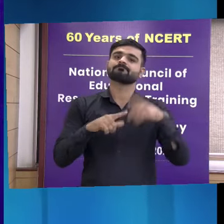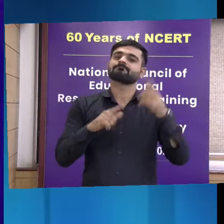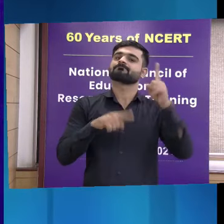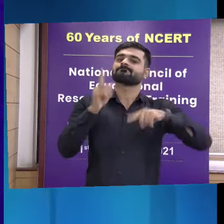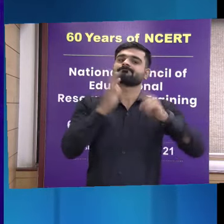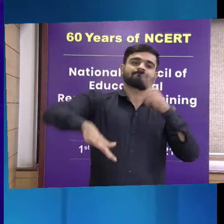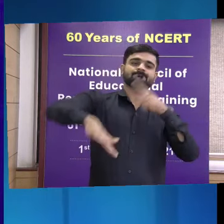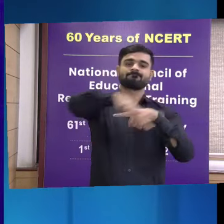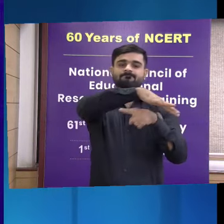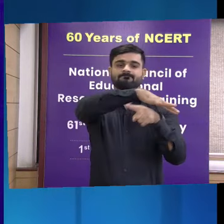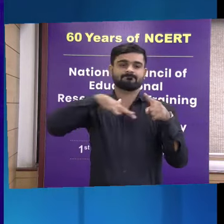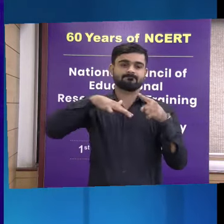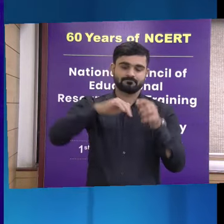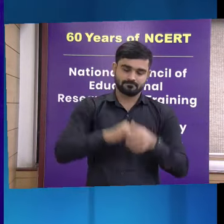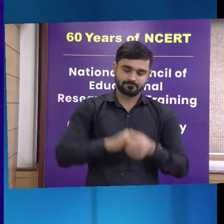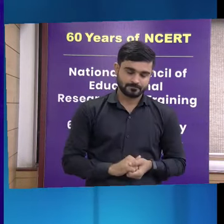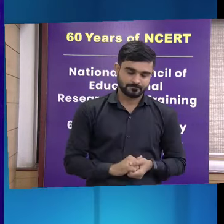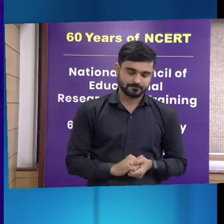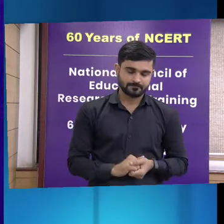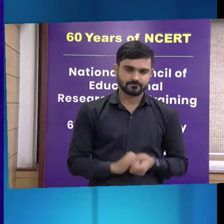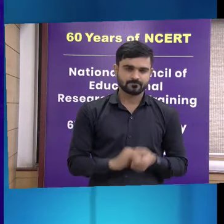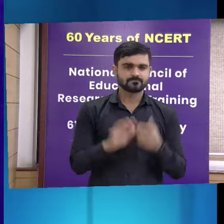environment.